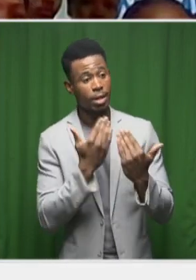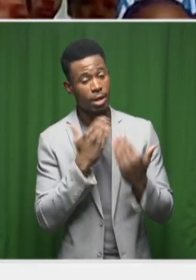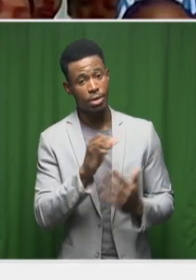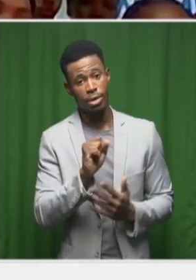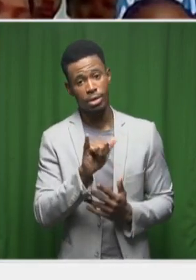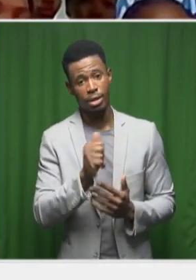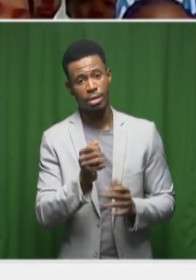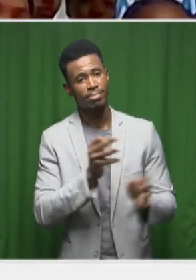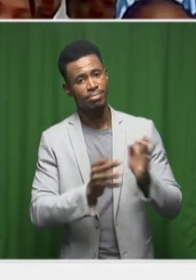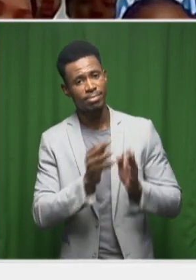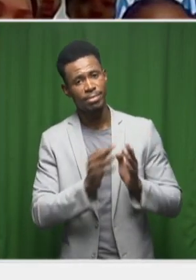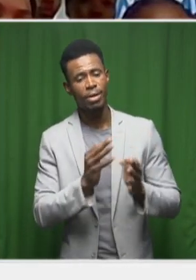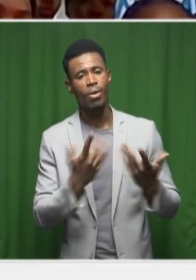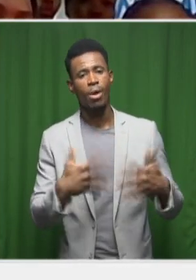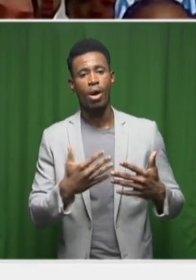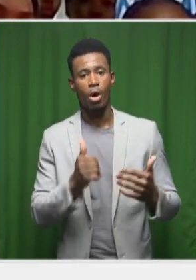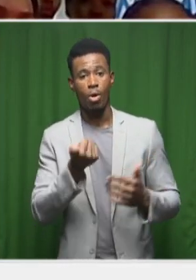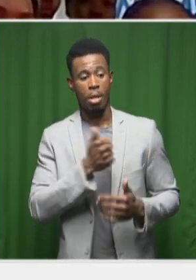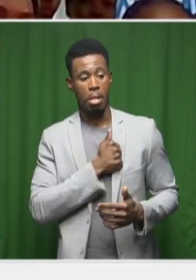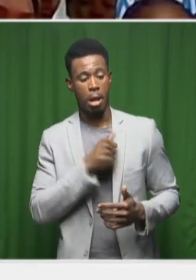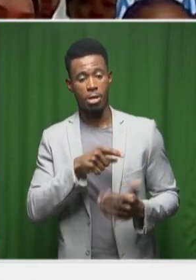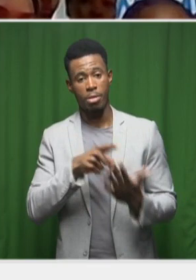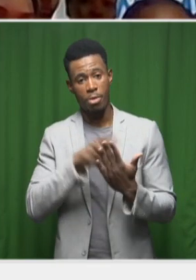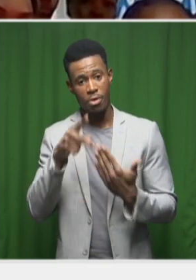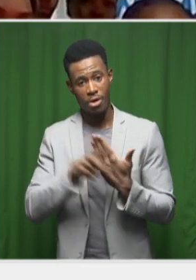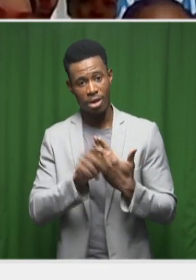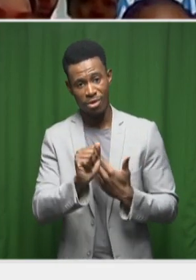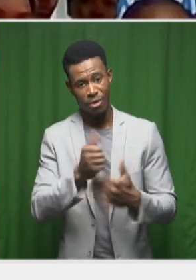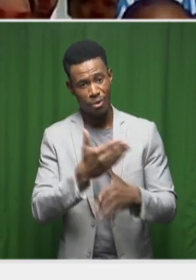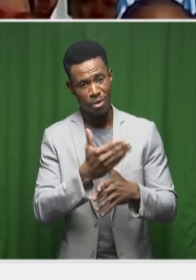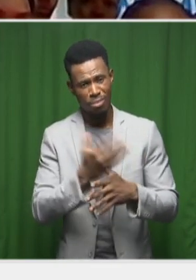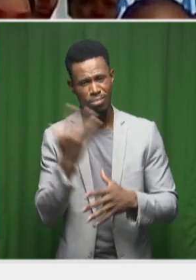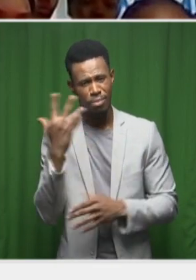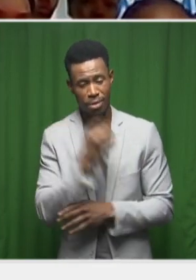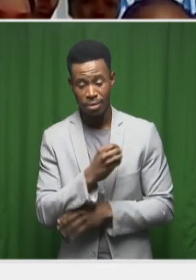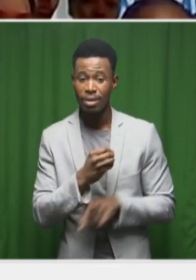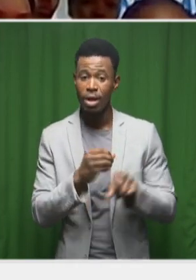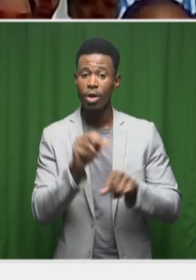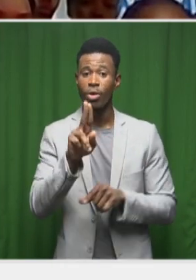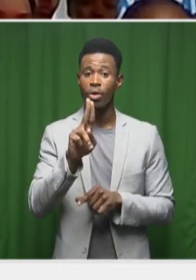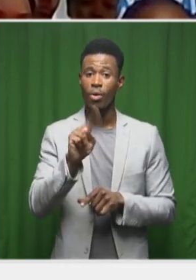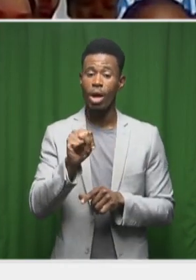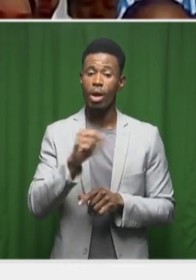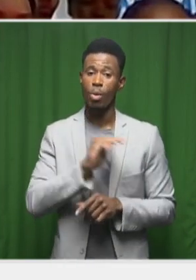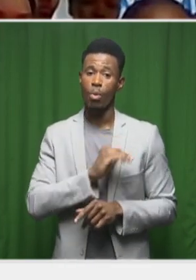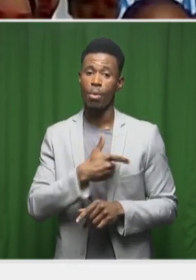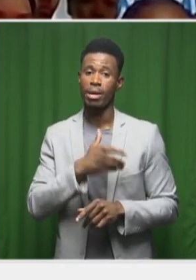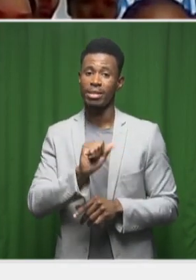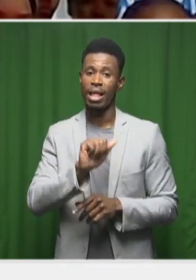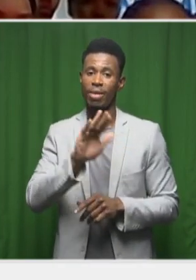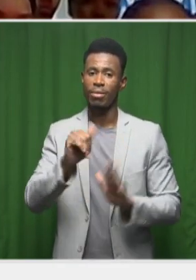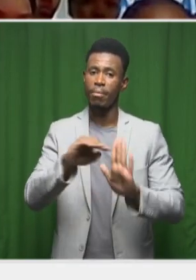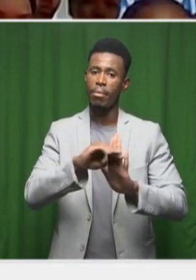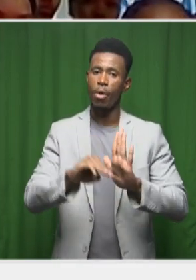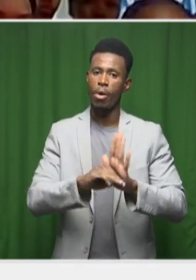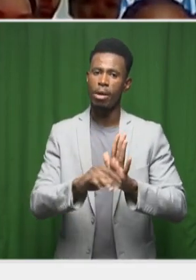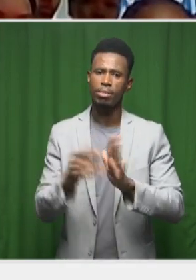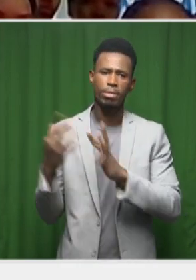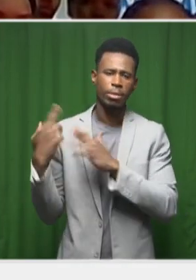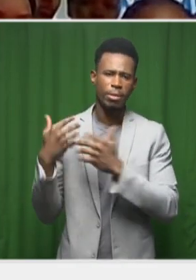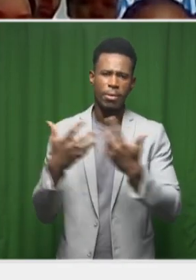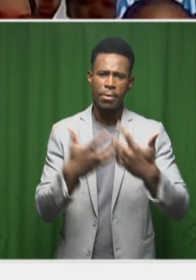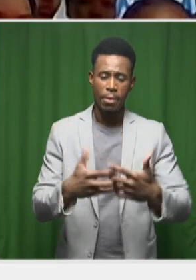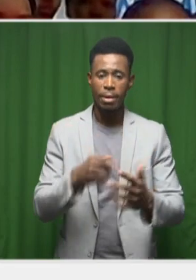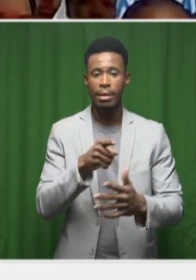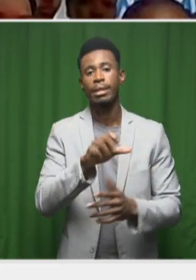with this project going forward and the beautiful work that you're doing. The UN Women South Africa's Programs Associate Sia Leshabane speaking to us